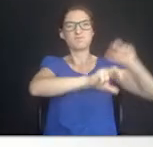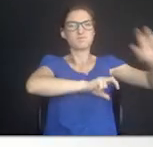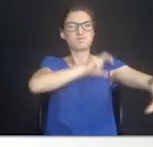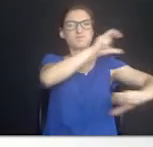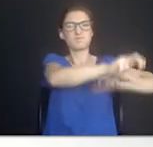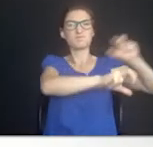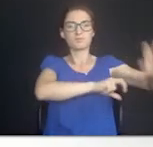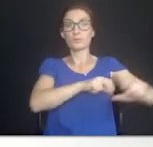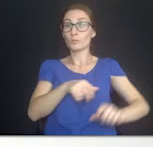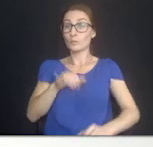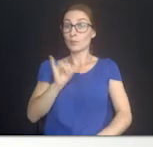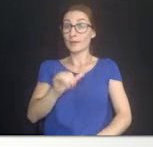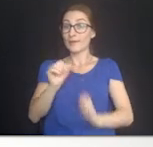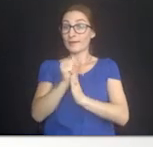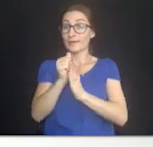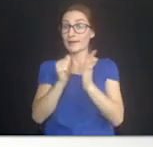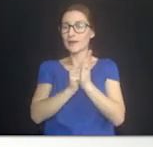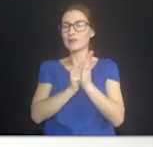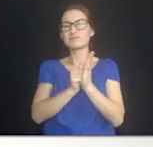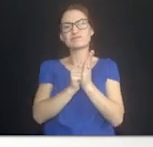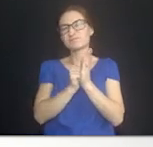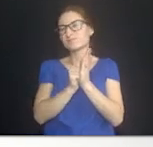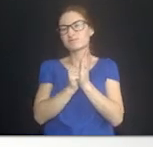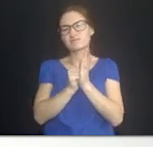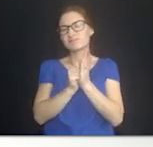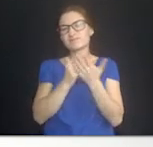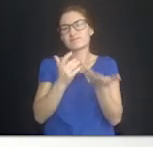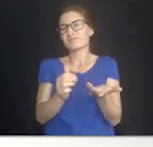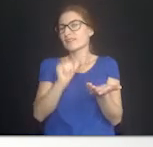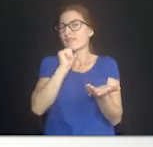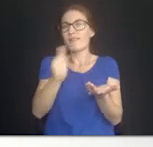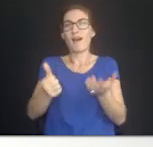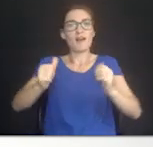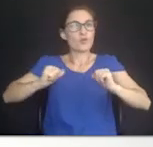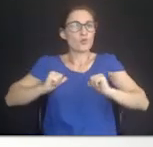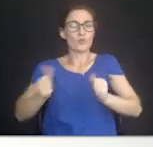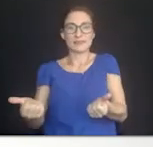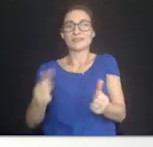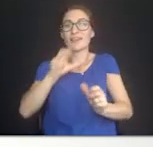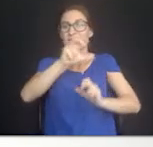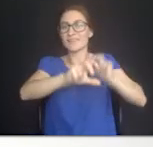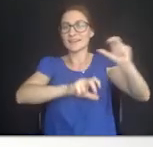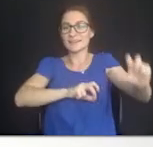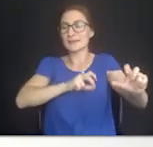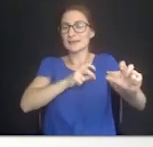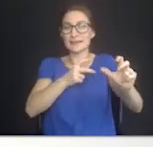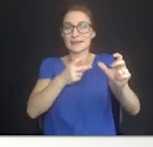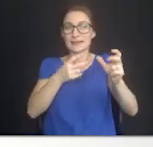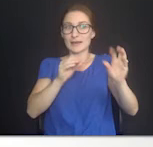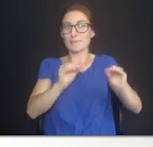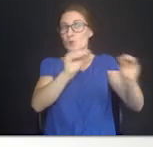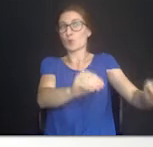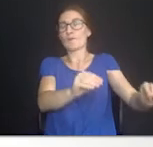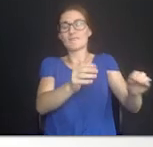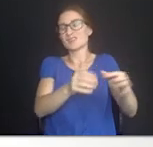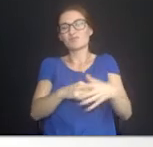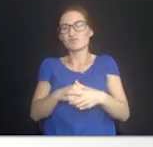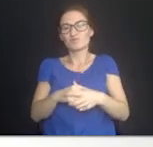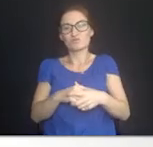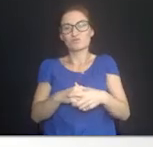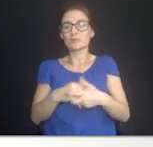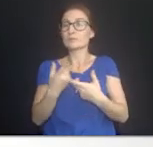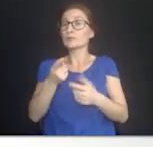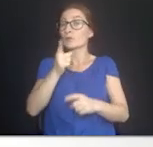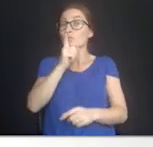not considered an ultra aggressive investment move per se. And so it really is case by case. But I would always